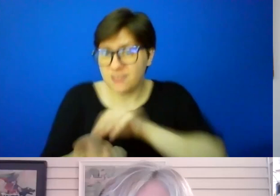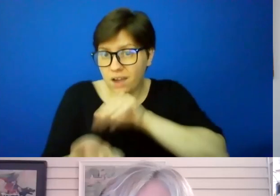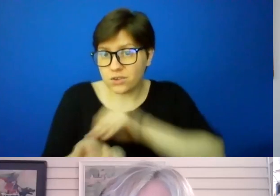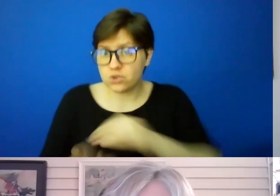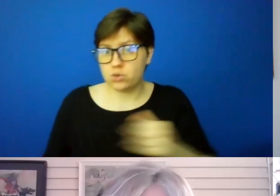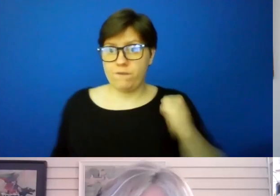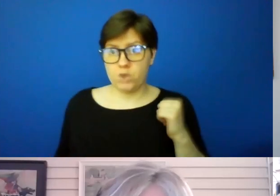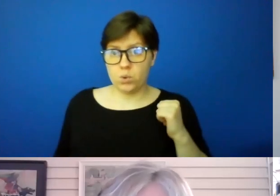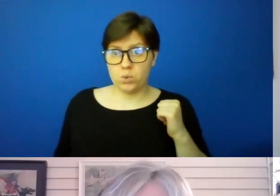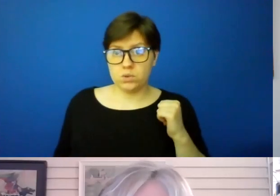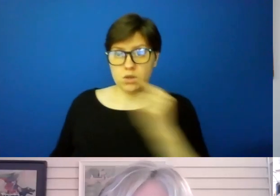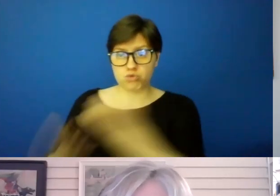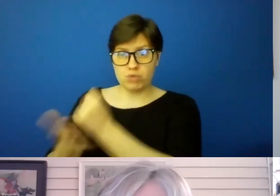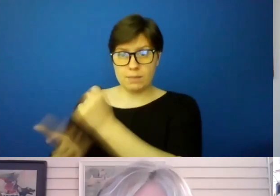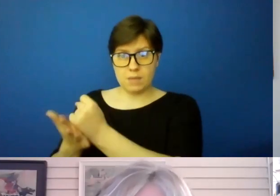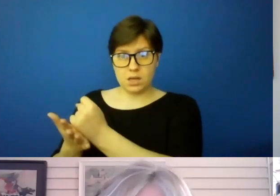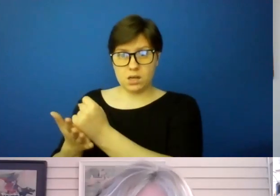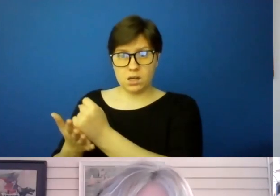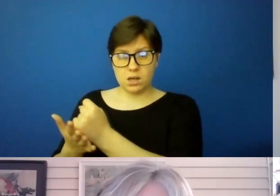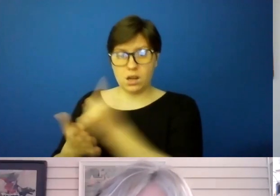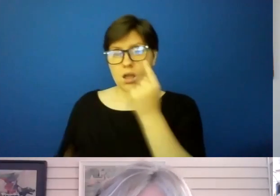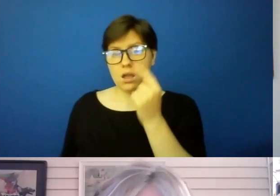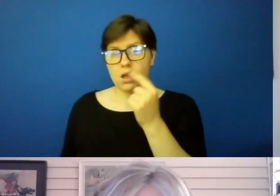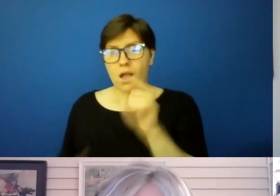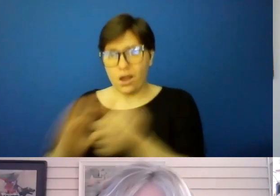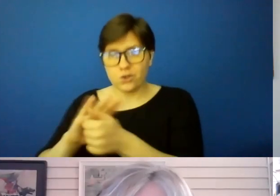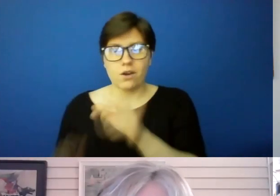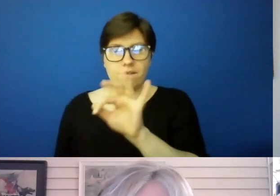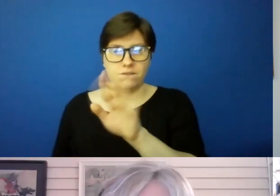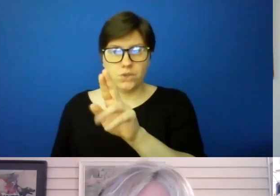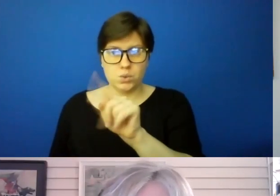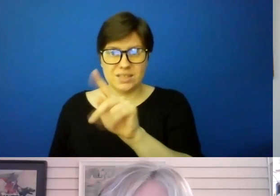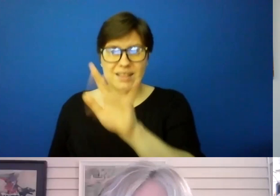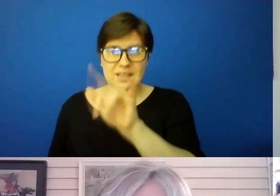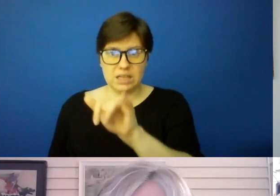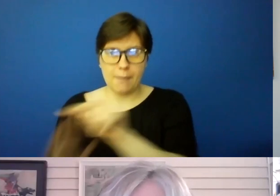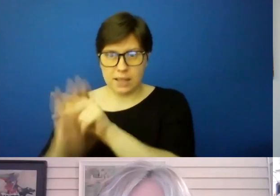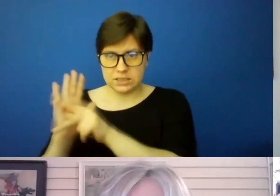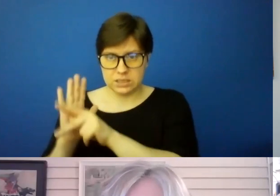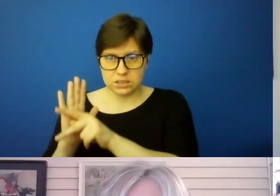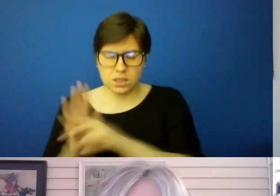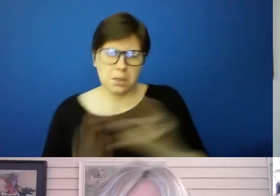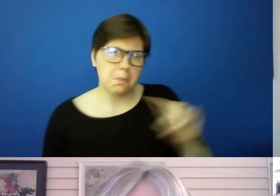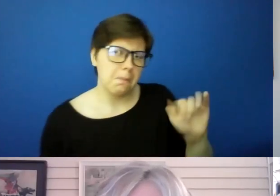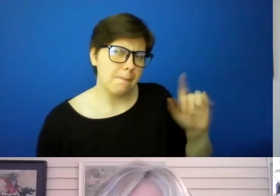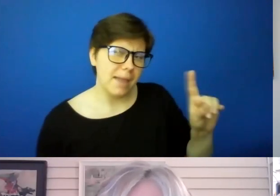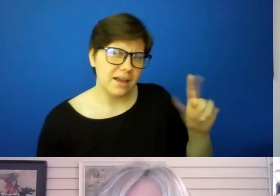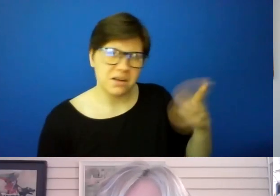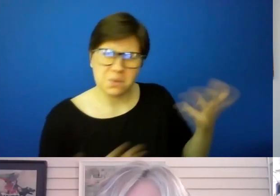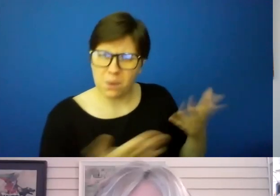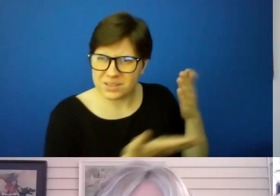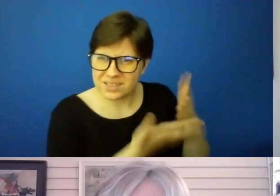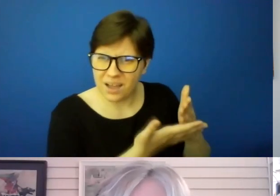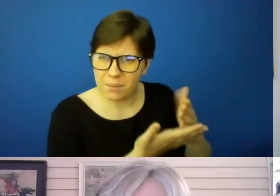refuse treatment under futility policies. What would stop MAID from evolving in